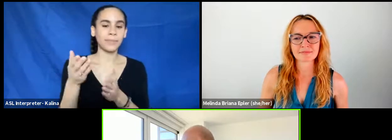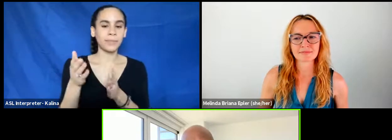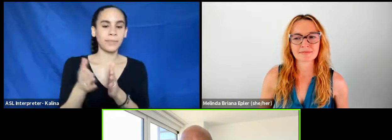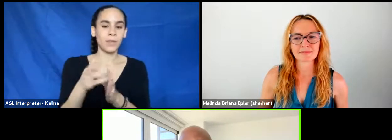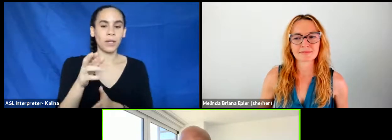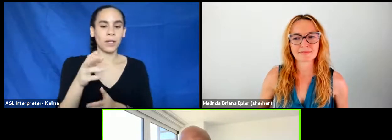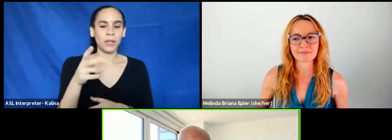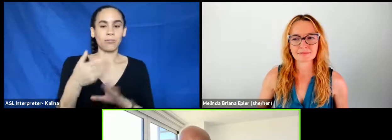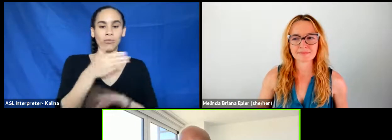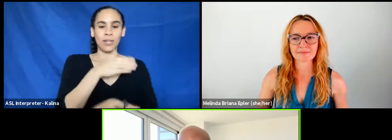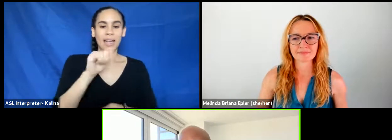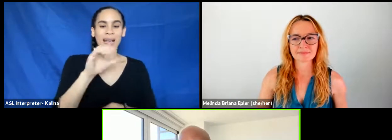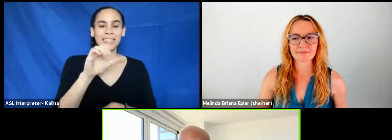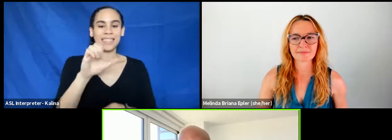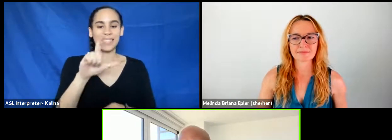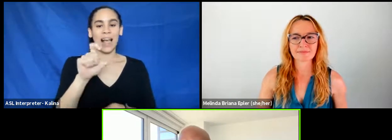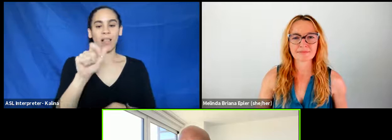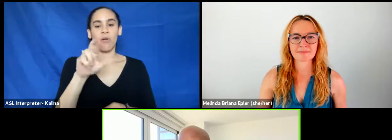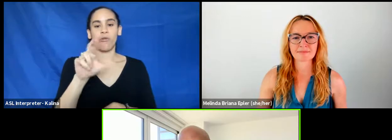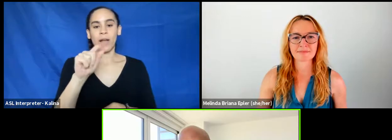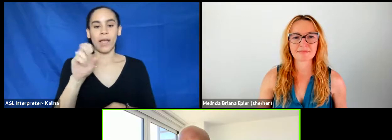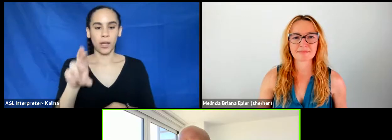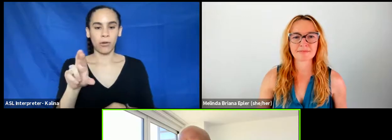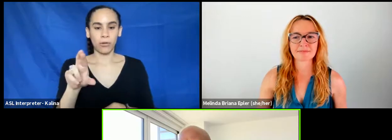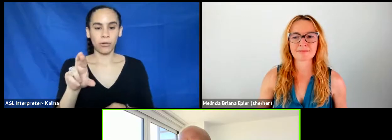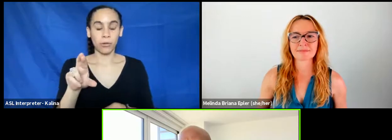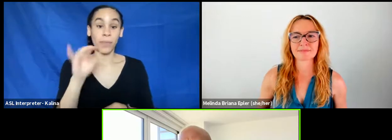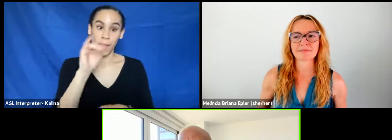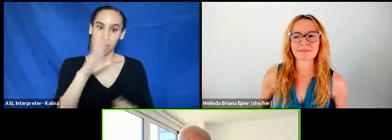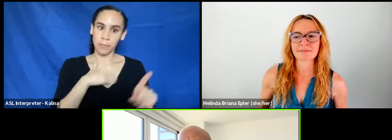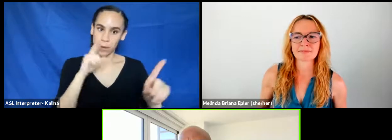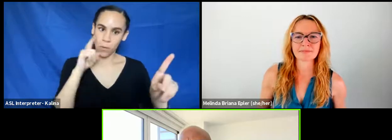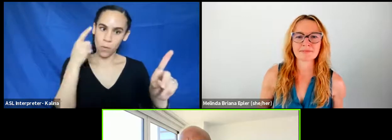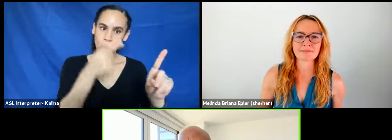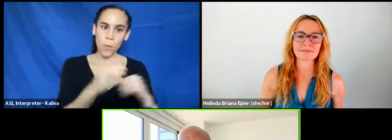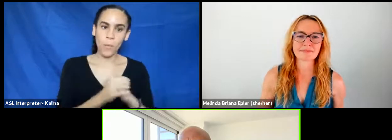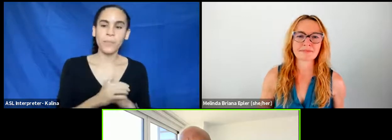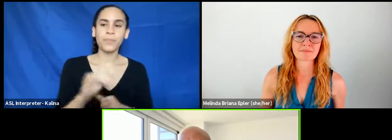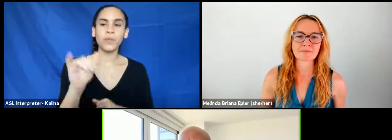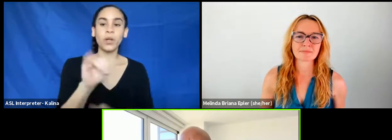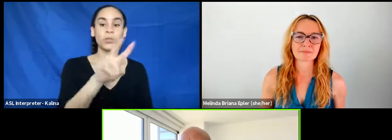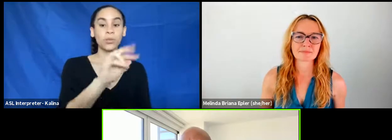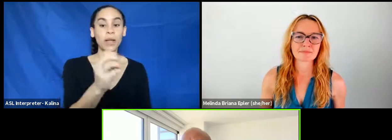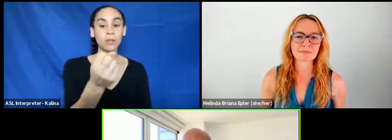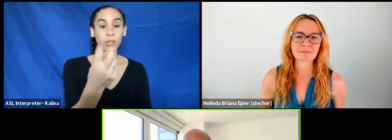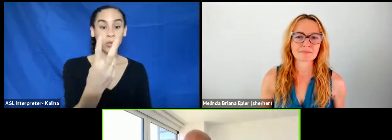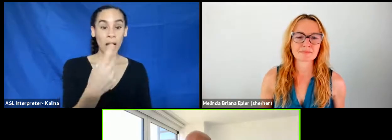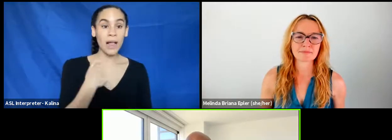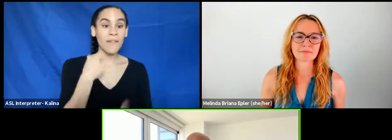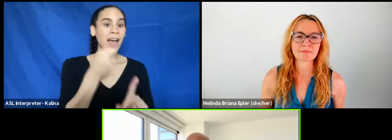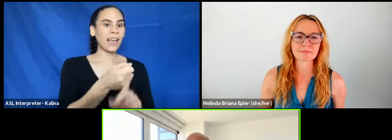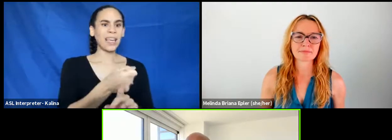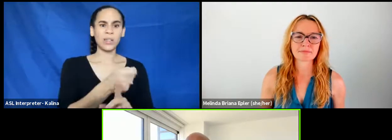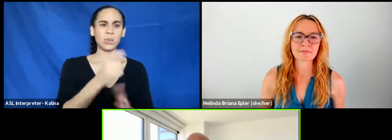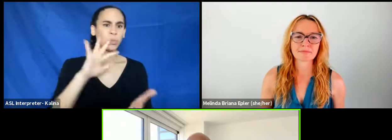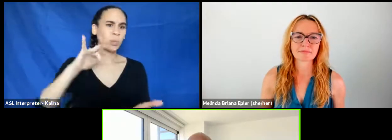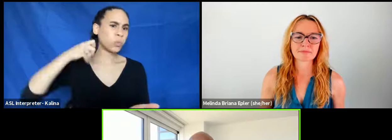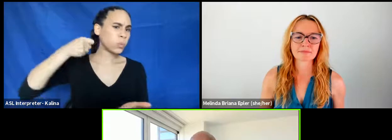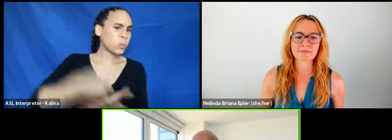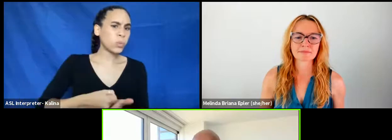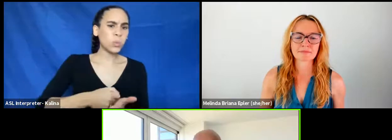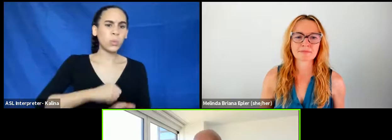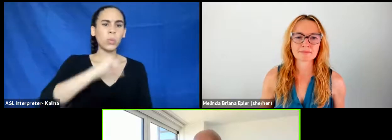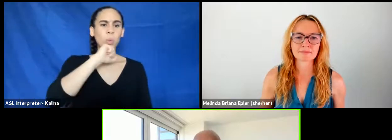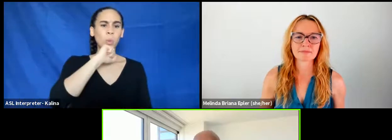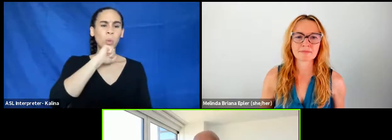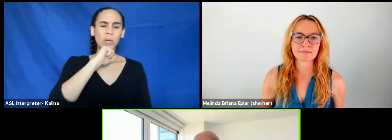was the goal. And then, but also in 2012, I hit rock bottom. I went through a serious